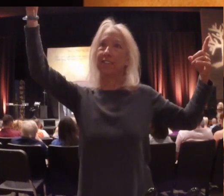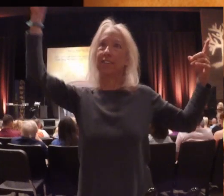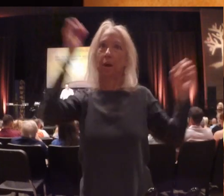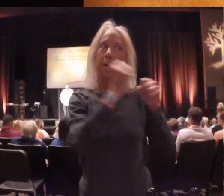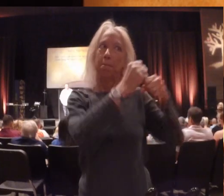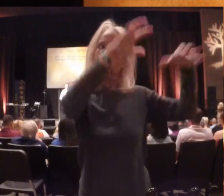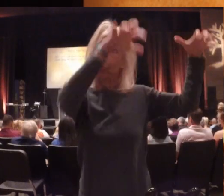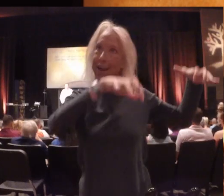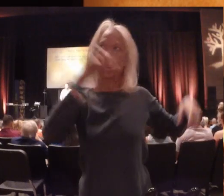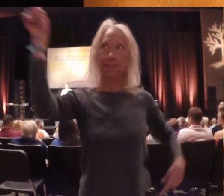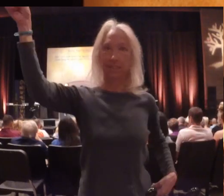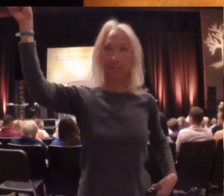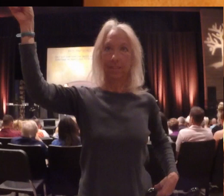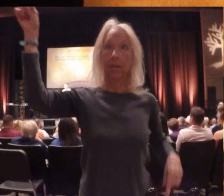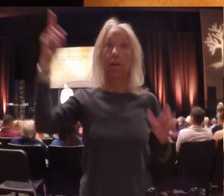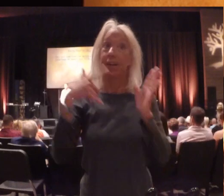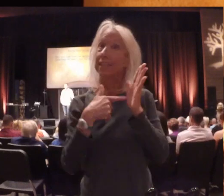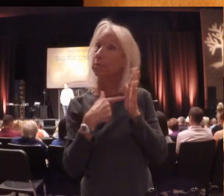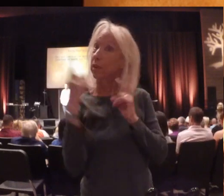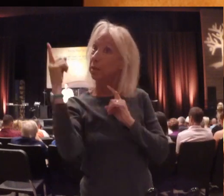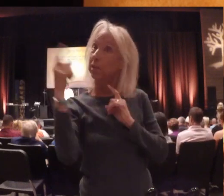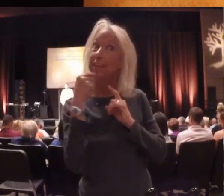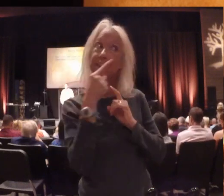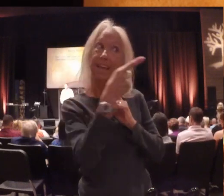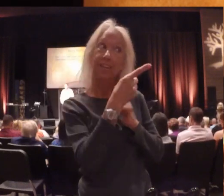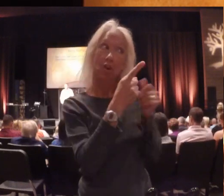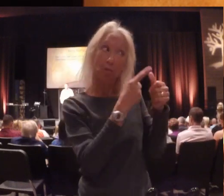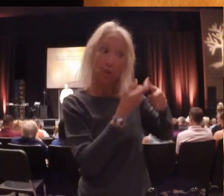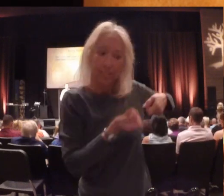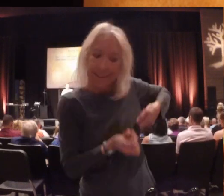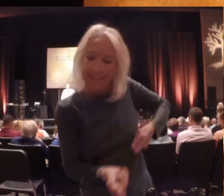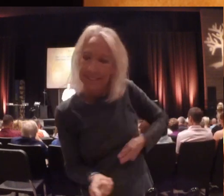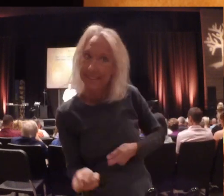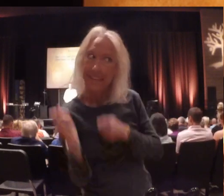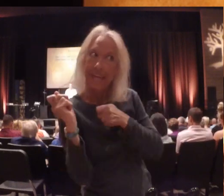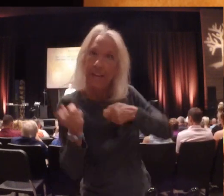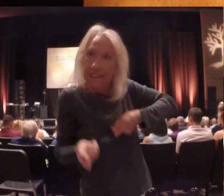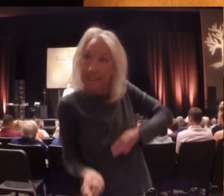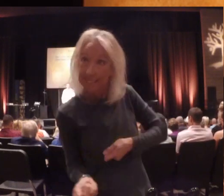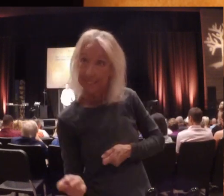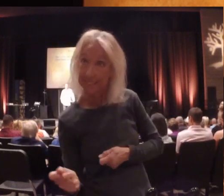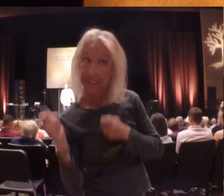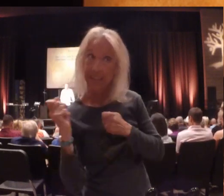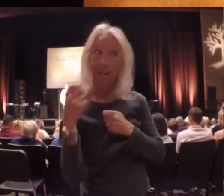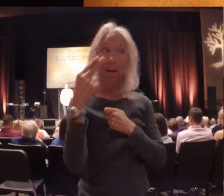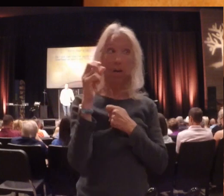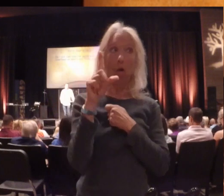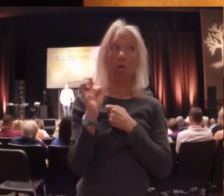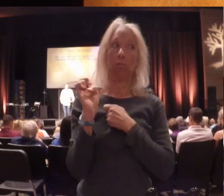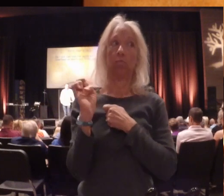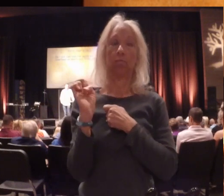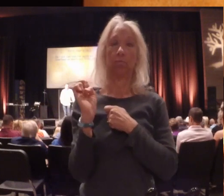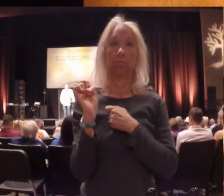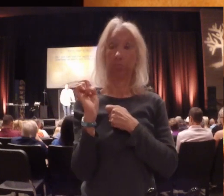Only God can send the water, but sometimes he wants you to dig a ditch. Only God can send the water, but sometimes he wants